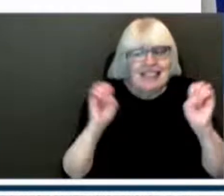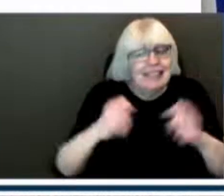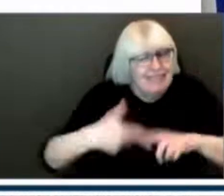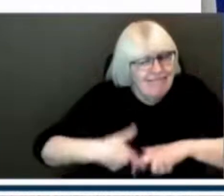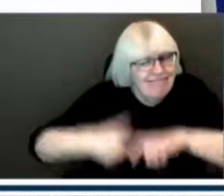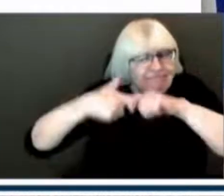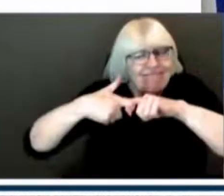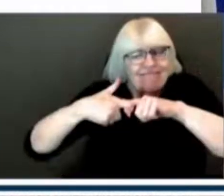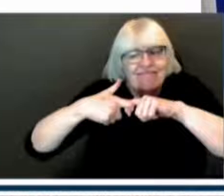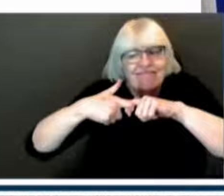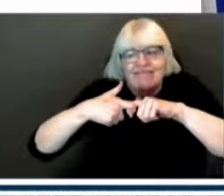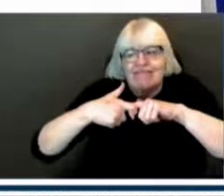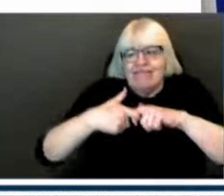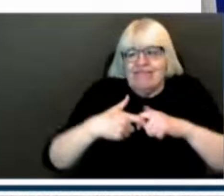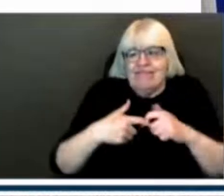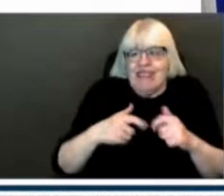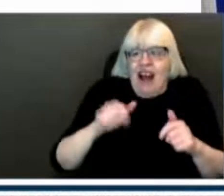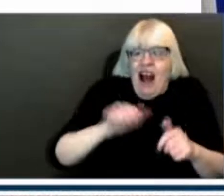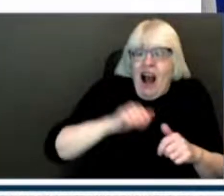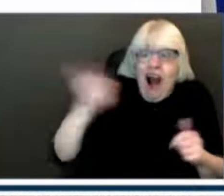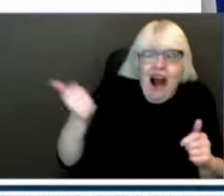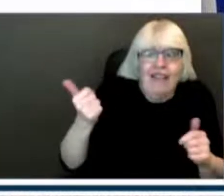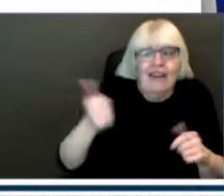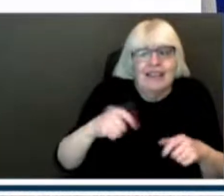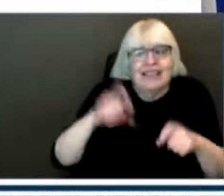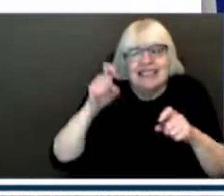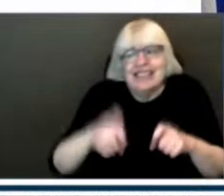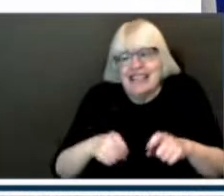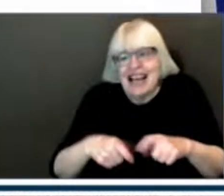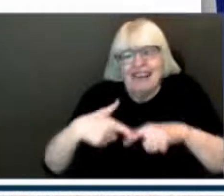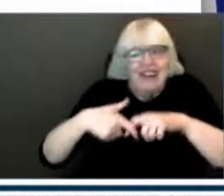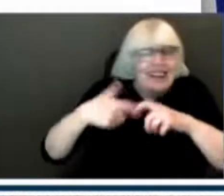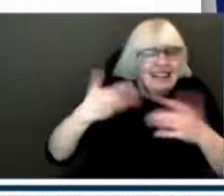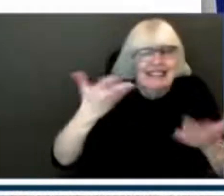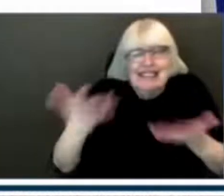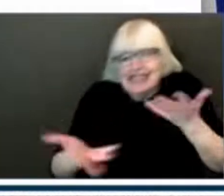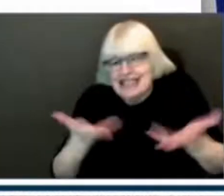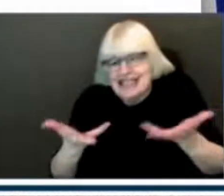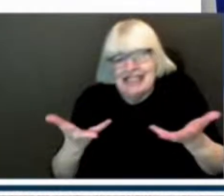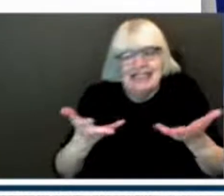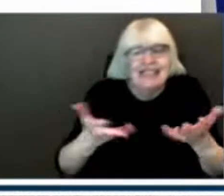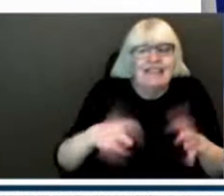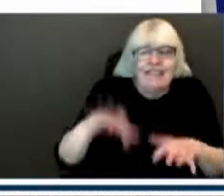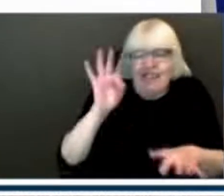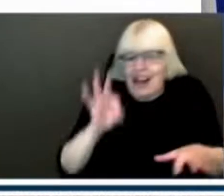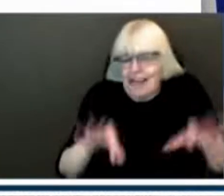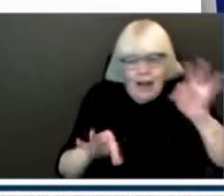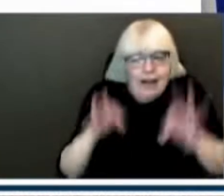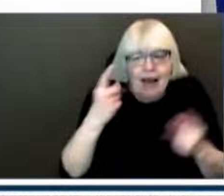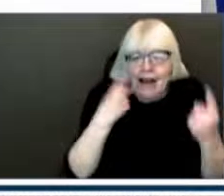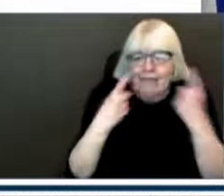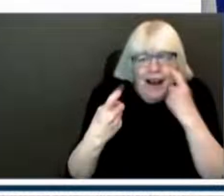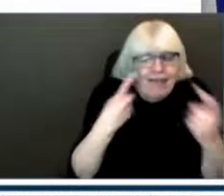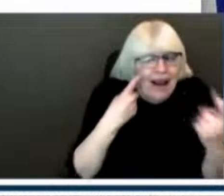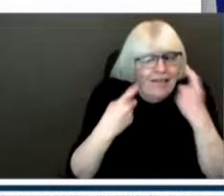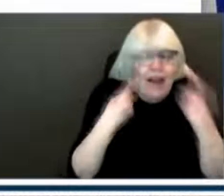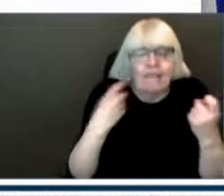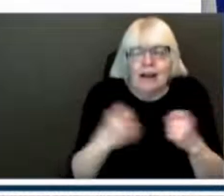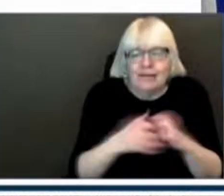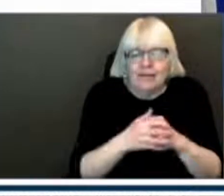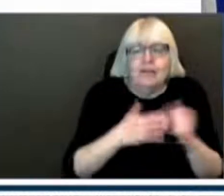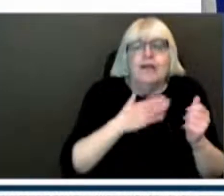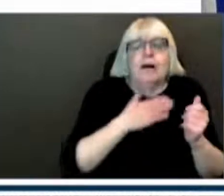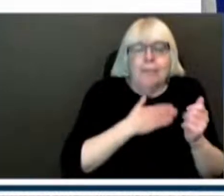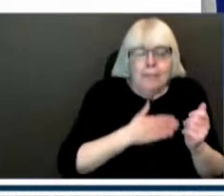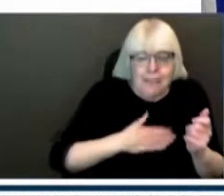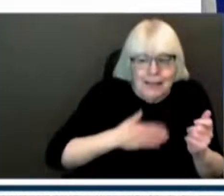systems as we work through this wave. So please be patient, understanding that we are living through the